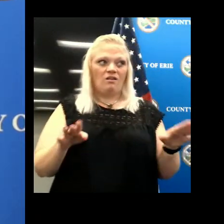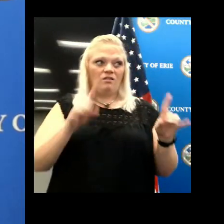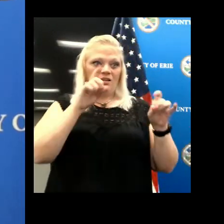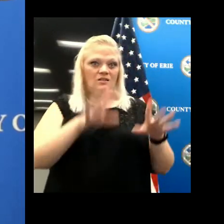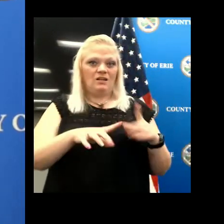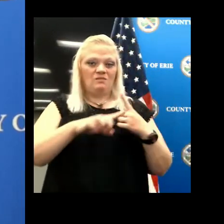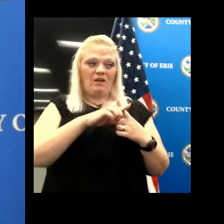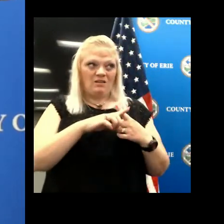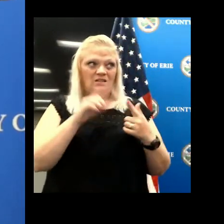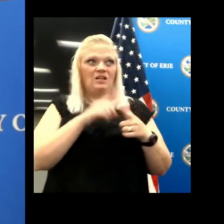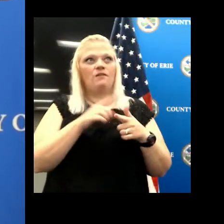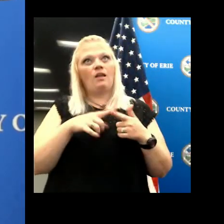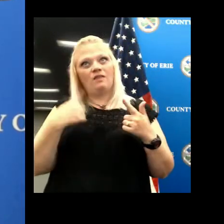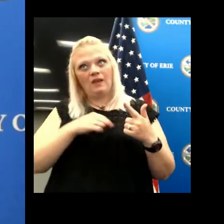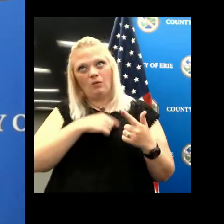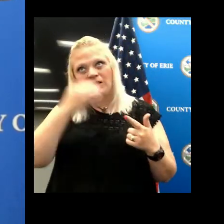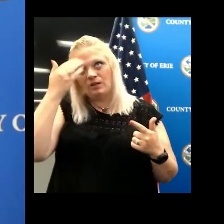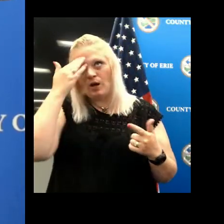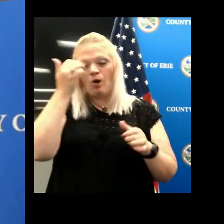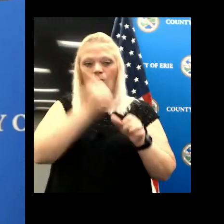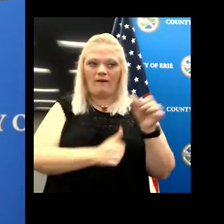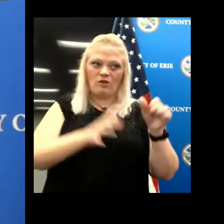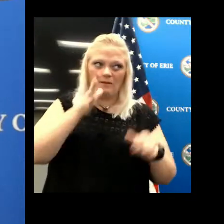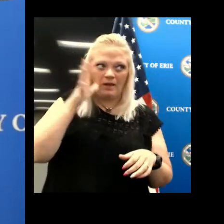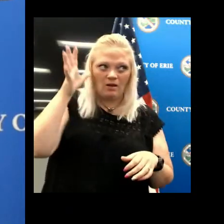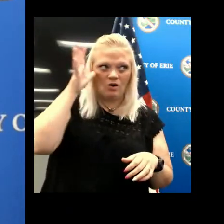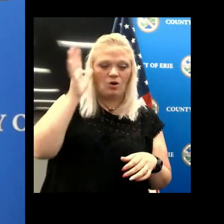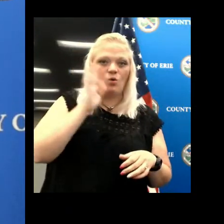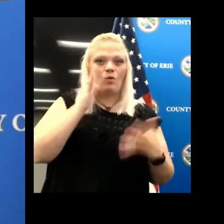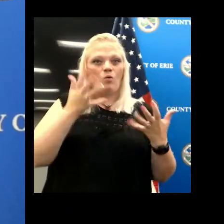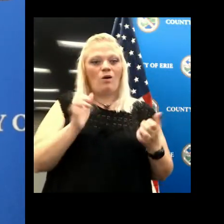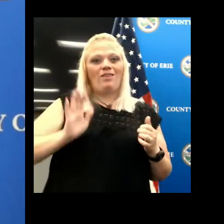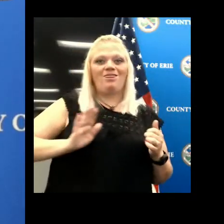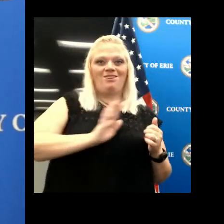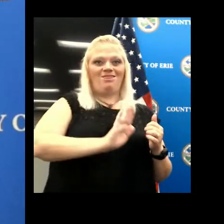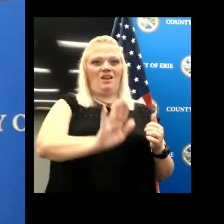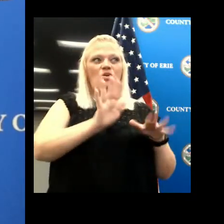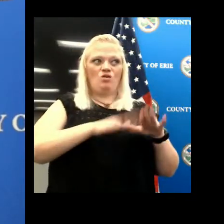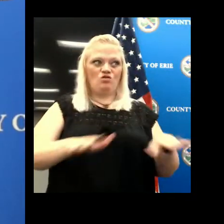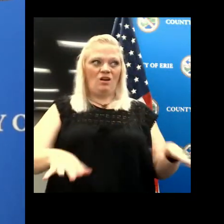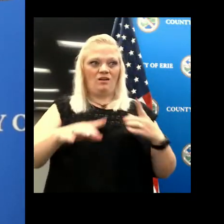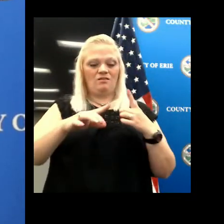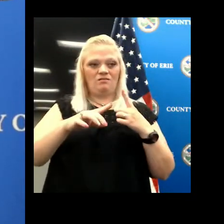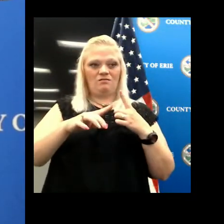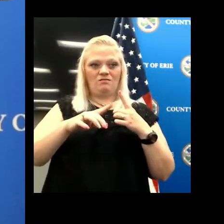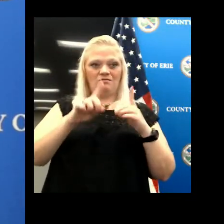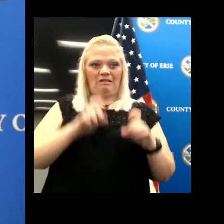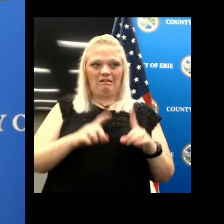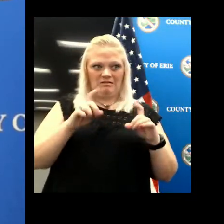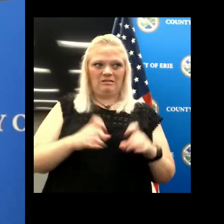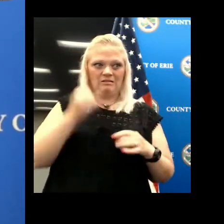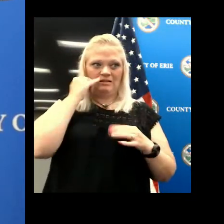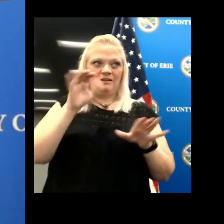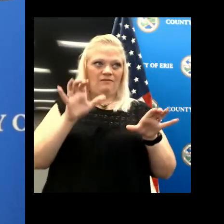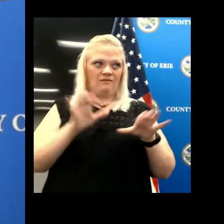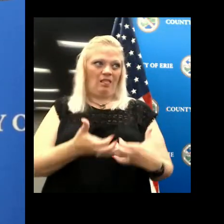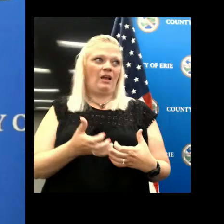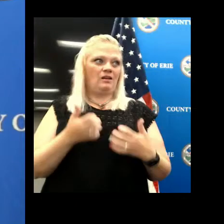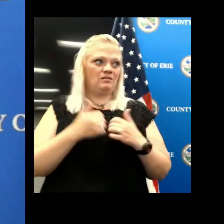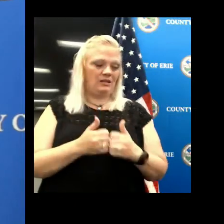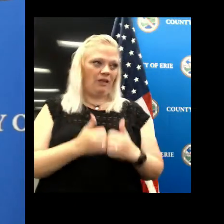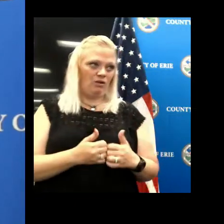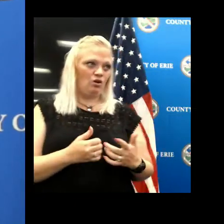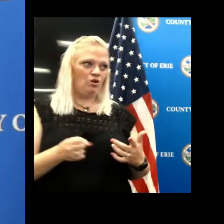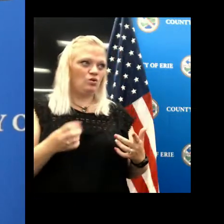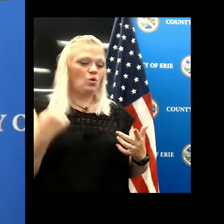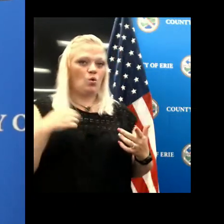positive, and then we know every parent is going to want their child tested positive if they were in class together. So we're using it for